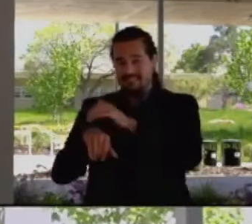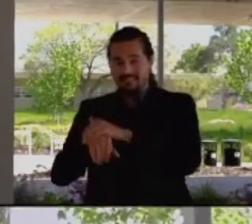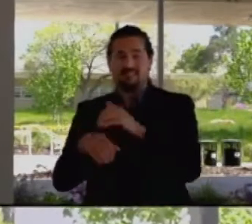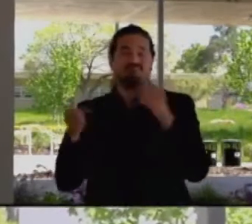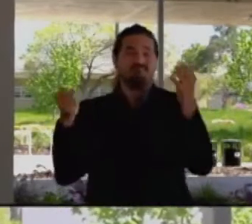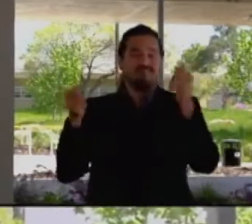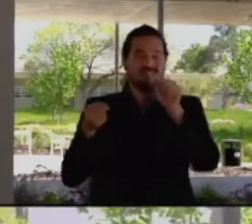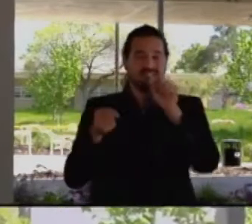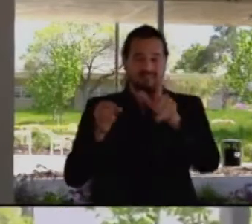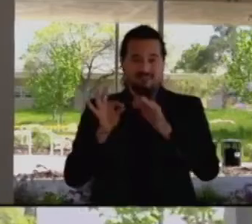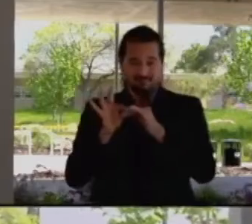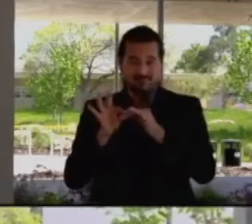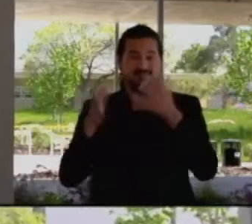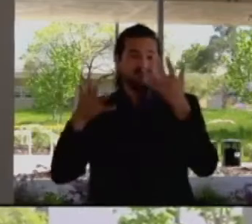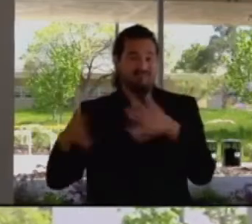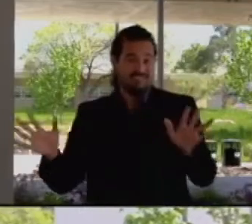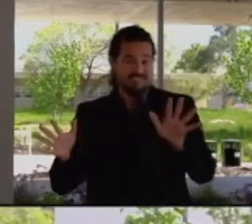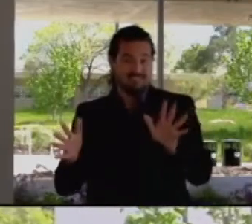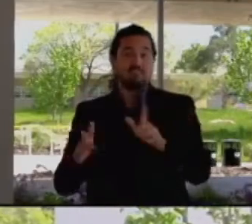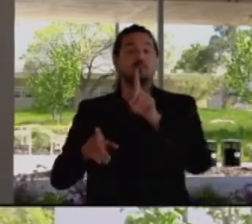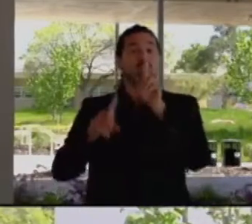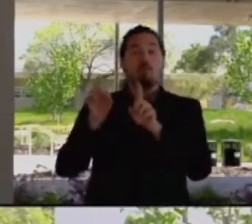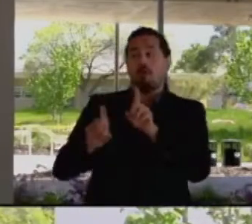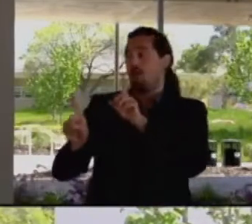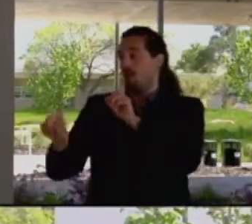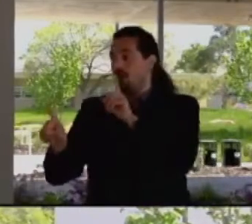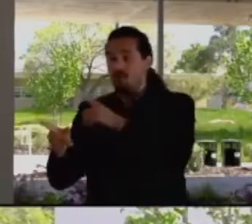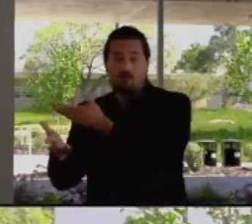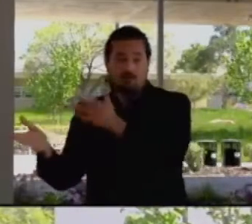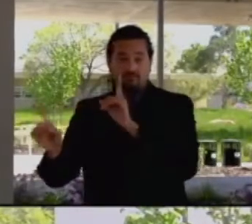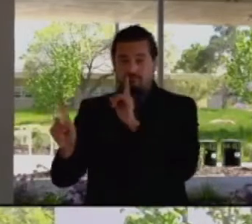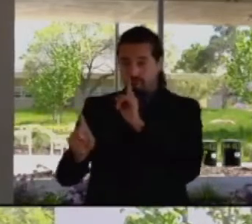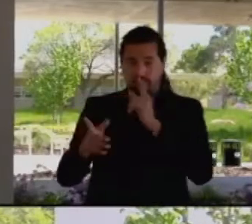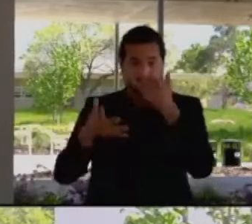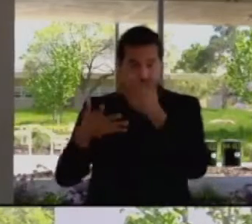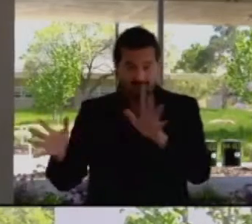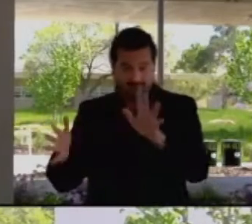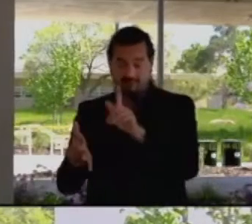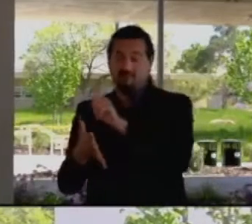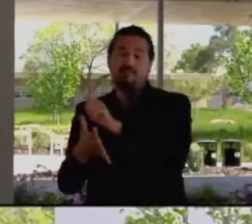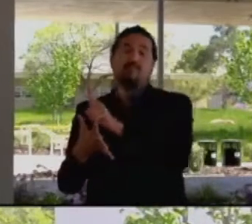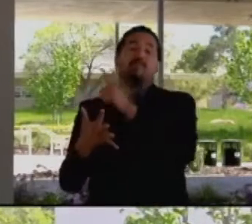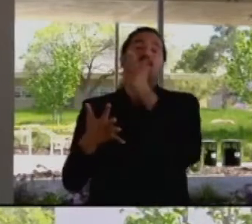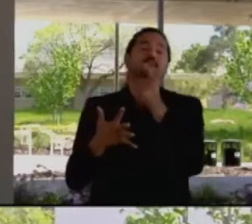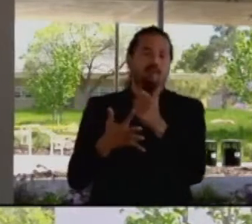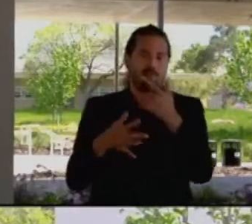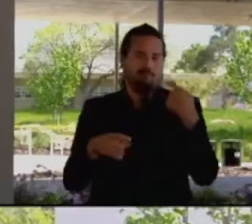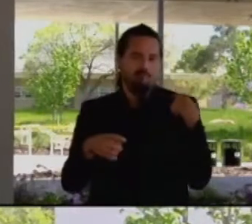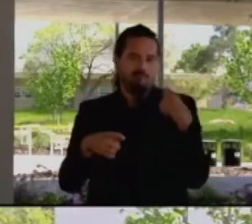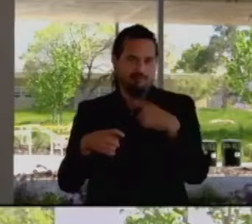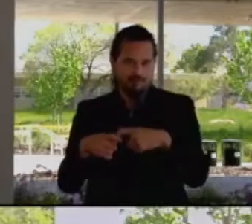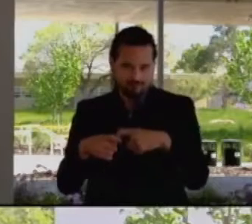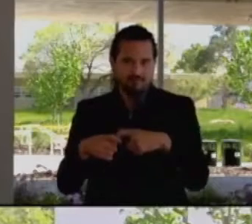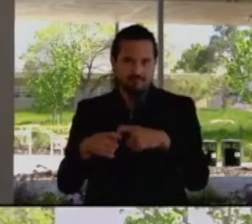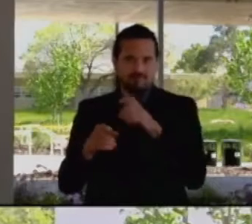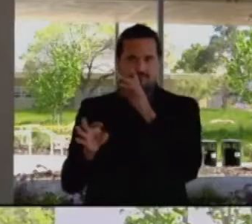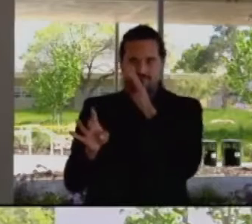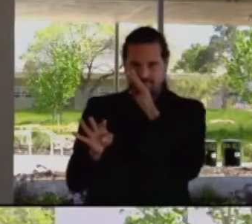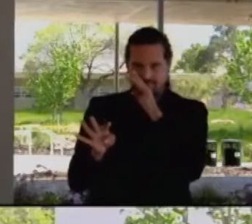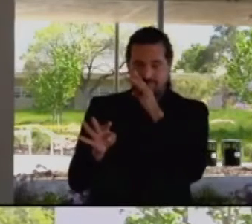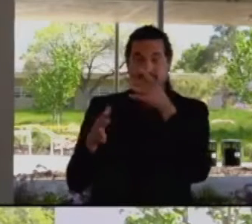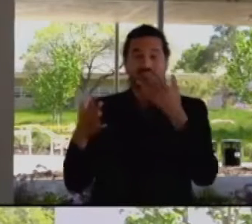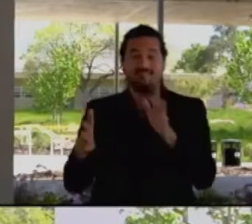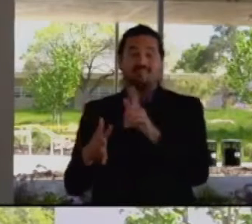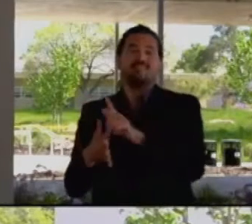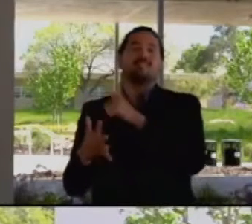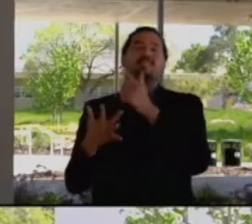into a section of questions and answers. After that, we'll transition to statements from the podium in Spanish, Chinese,